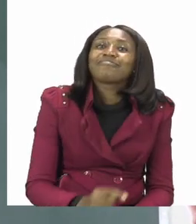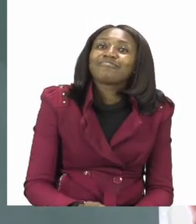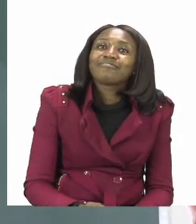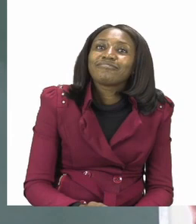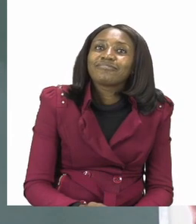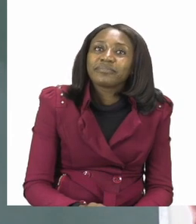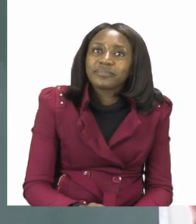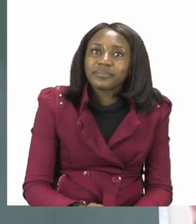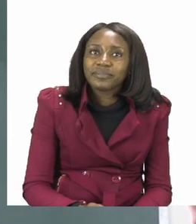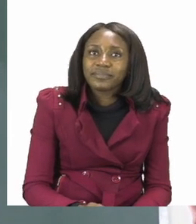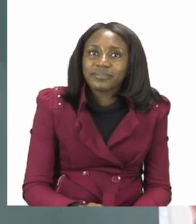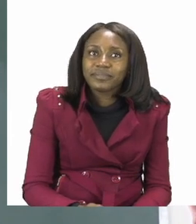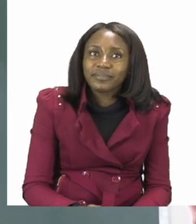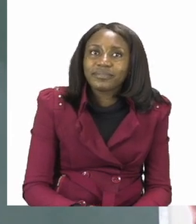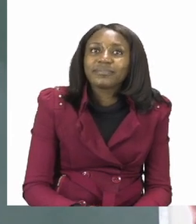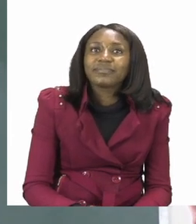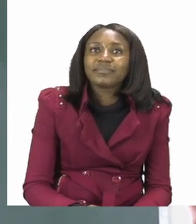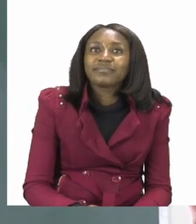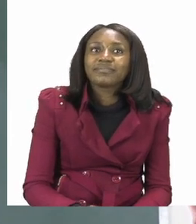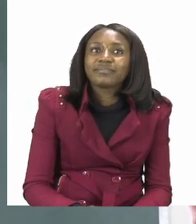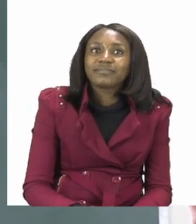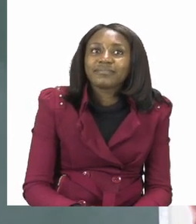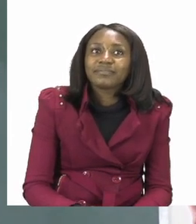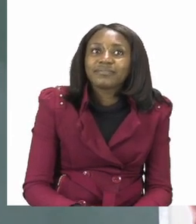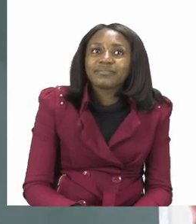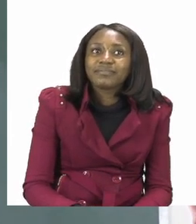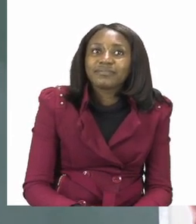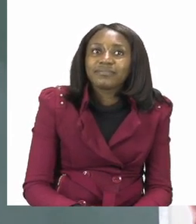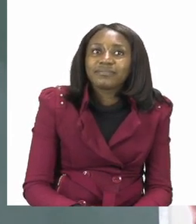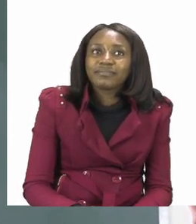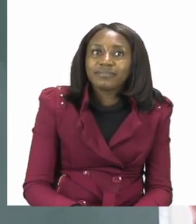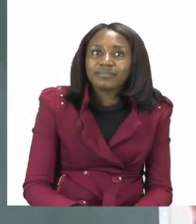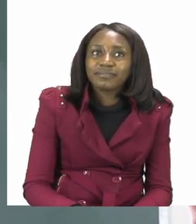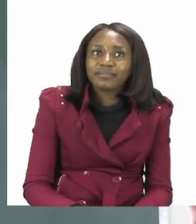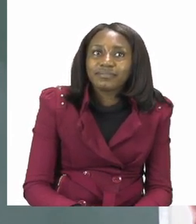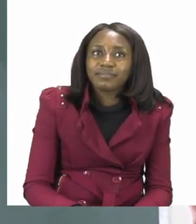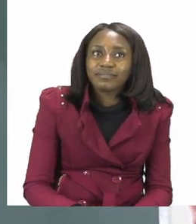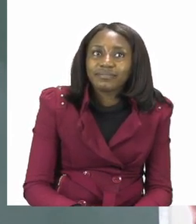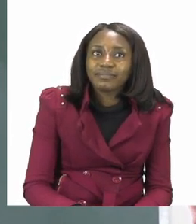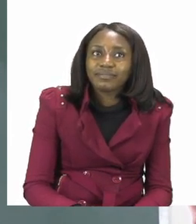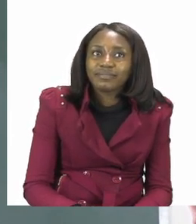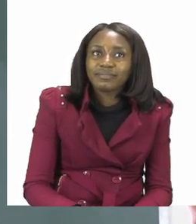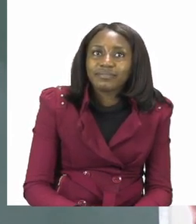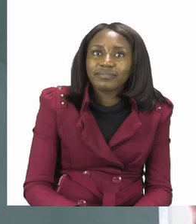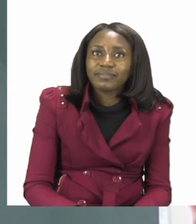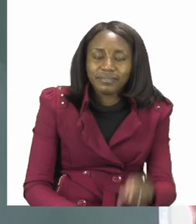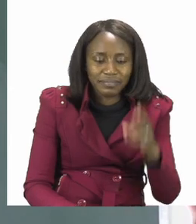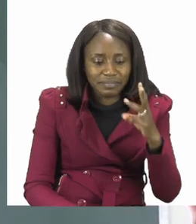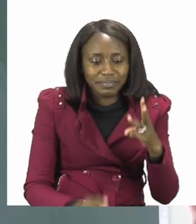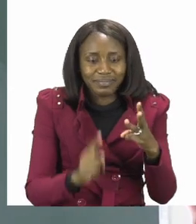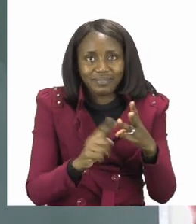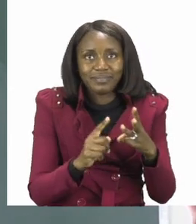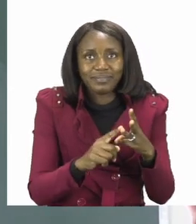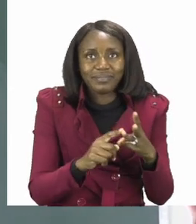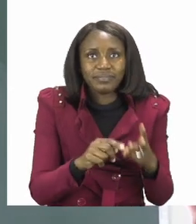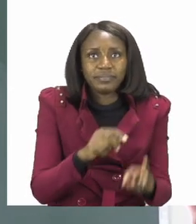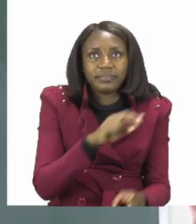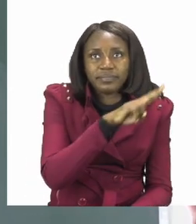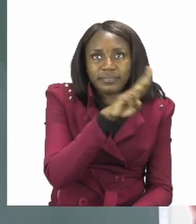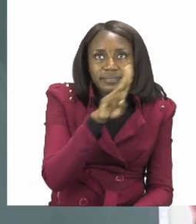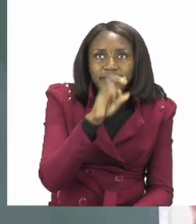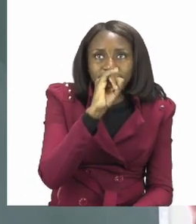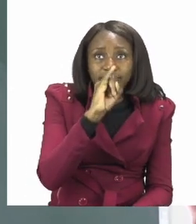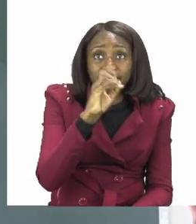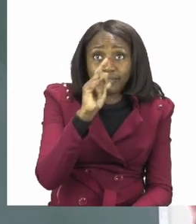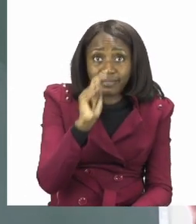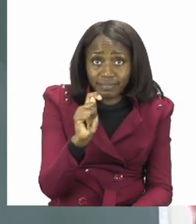it. I'd like you to do the same as well. You can use a color or you can use your pencil. Let's go to the next one.